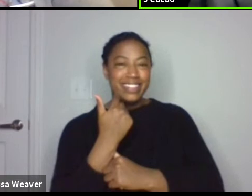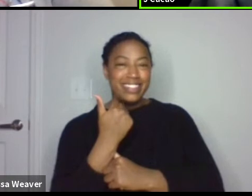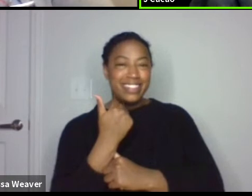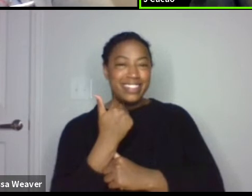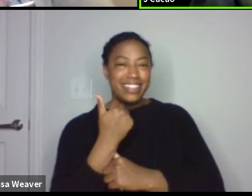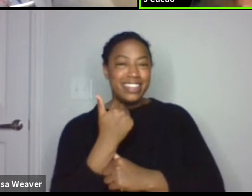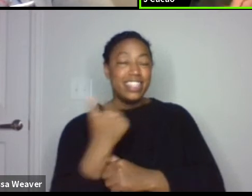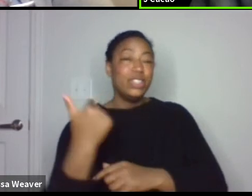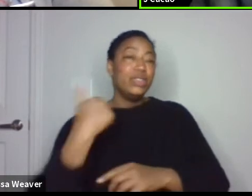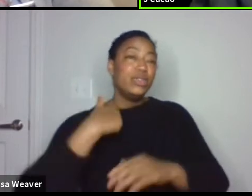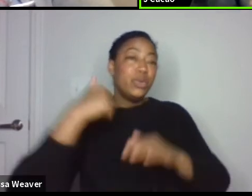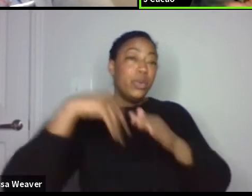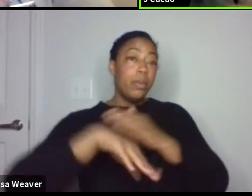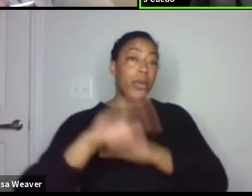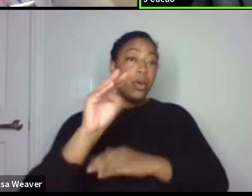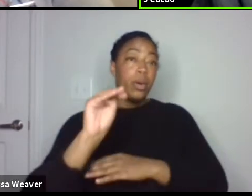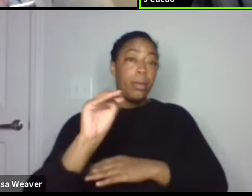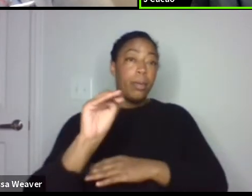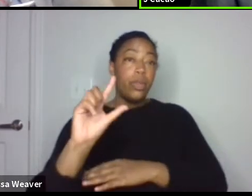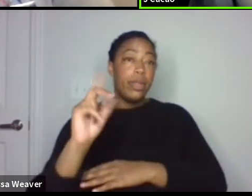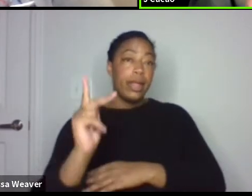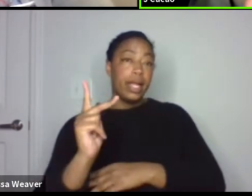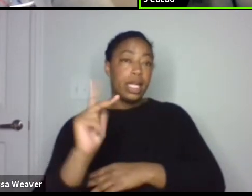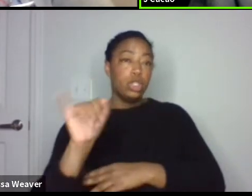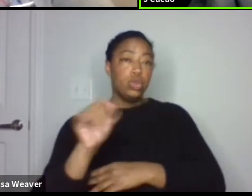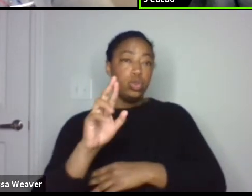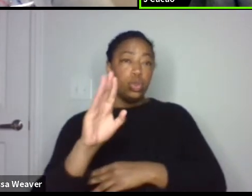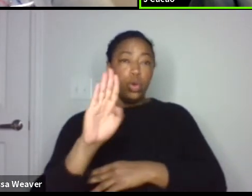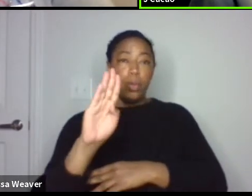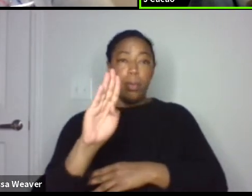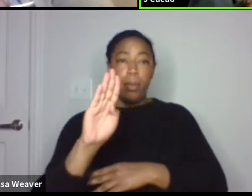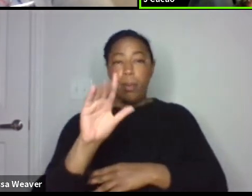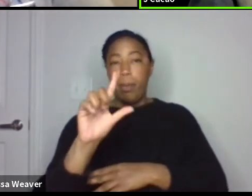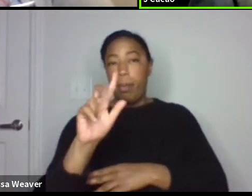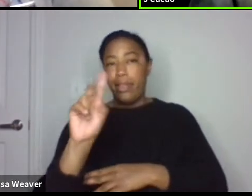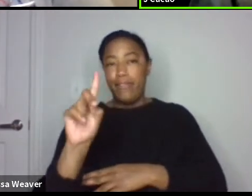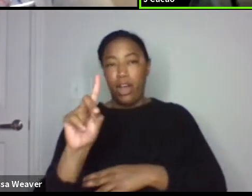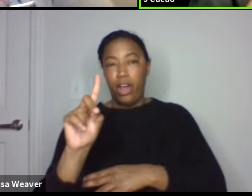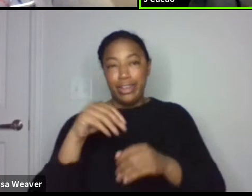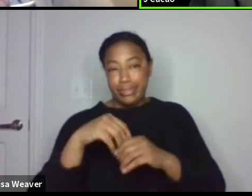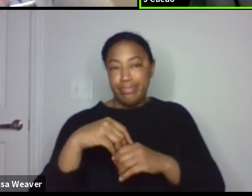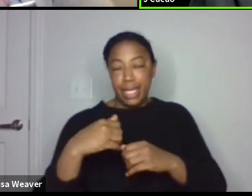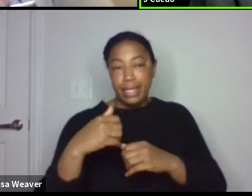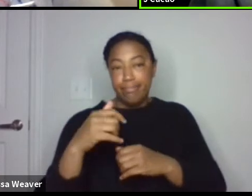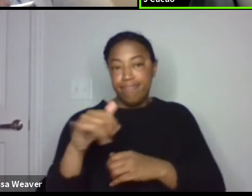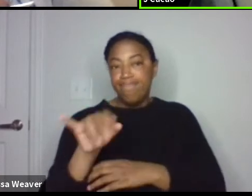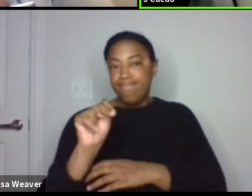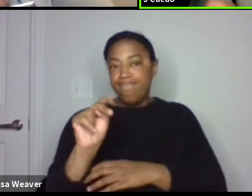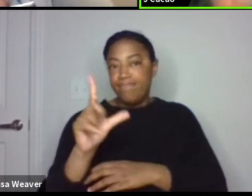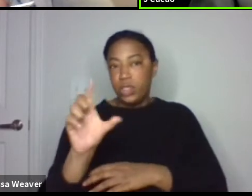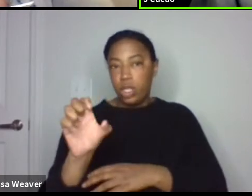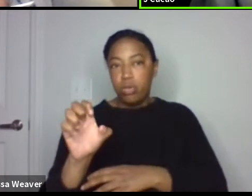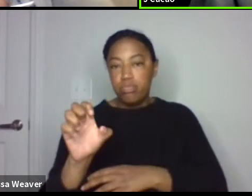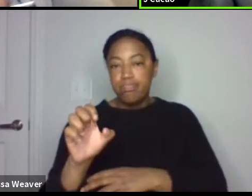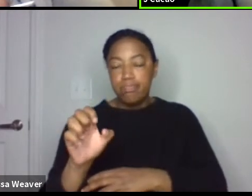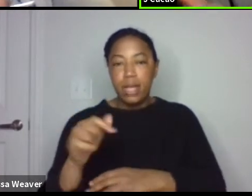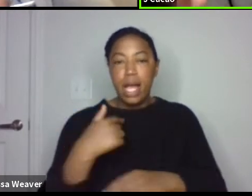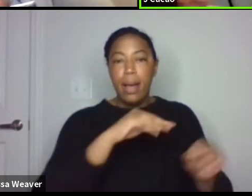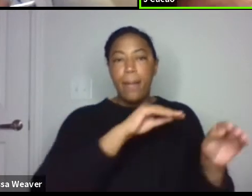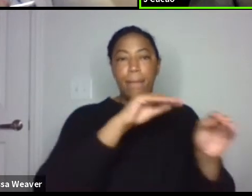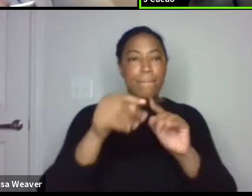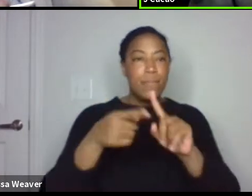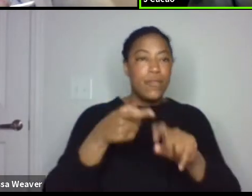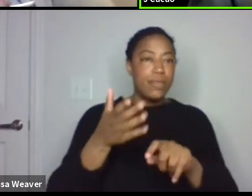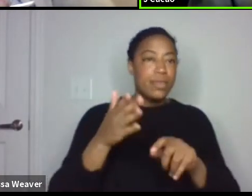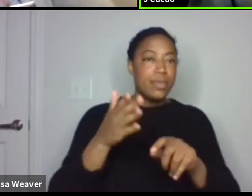So I was born on Martin Luther King Jr. Boulevard over in the jungles. Oh. So I lived over there. I moved from there when I was